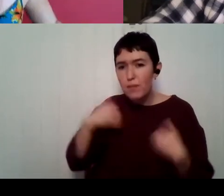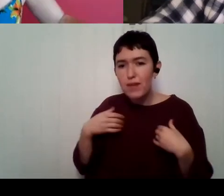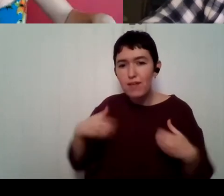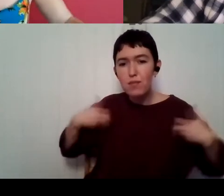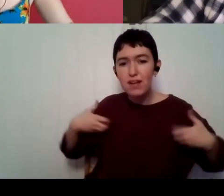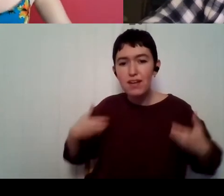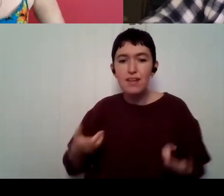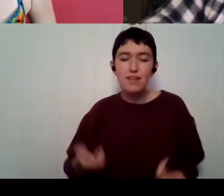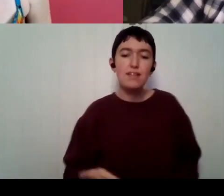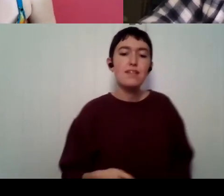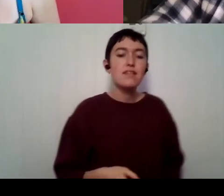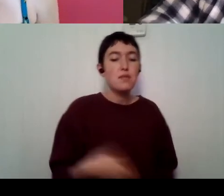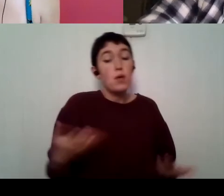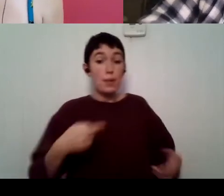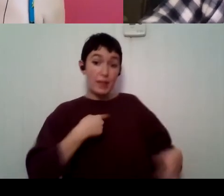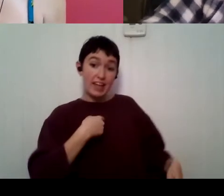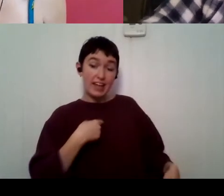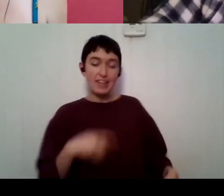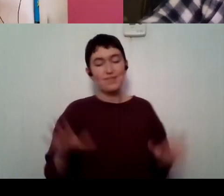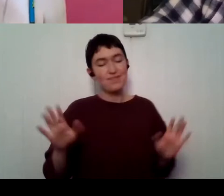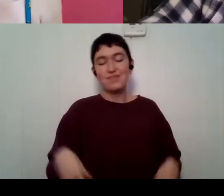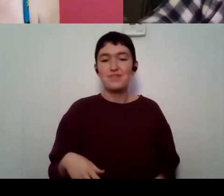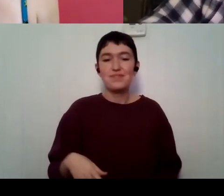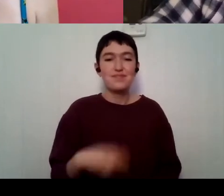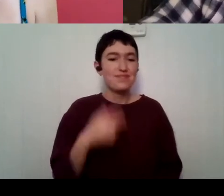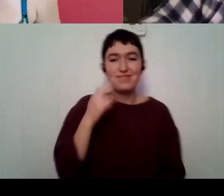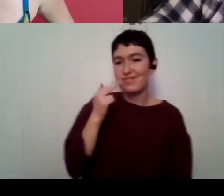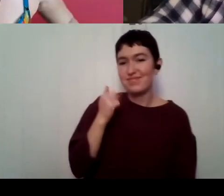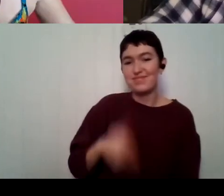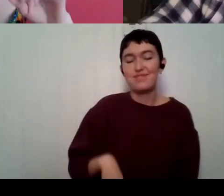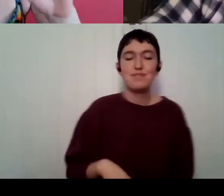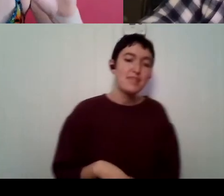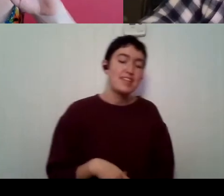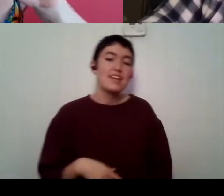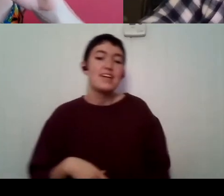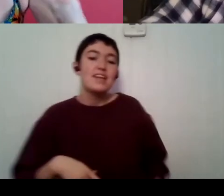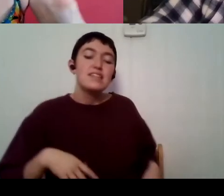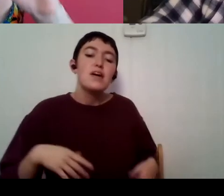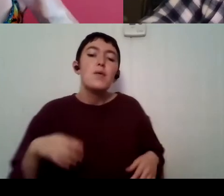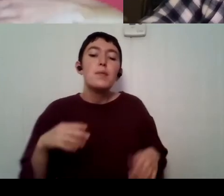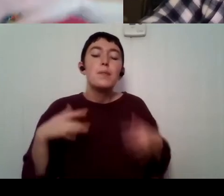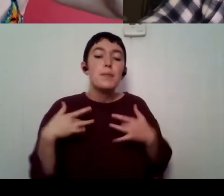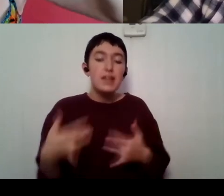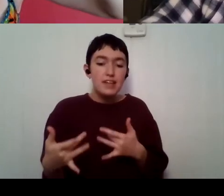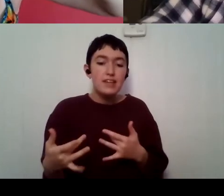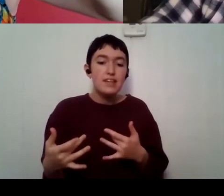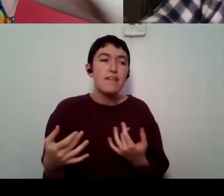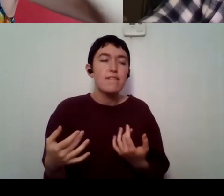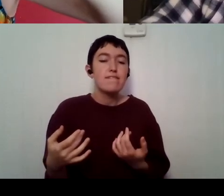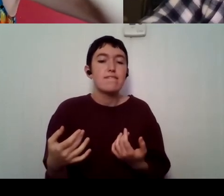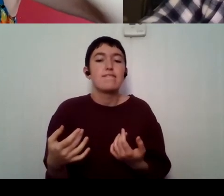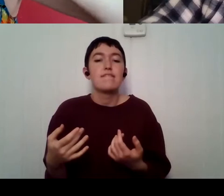I mean, there's me. No, there are no. So usually the